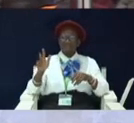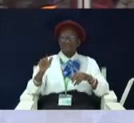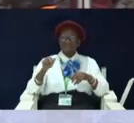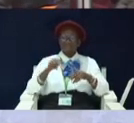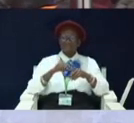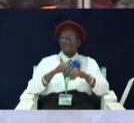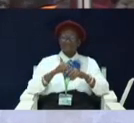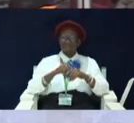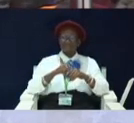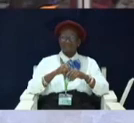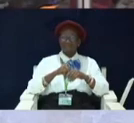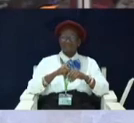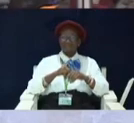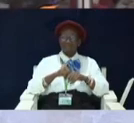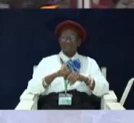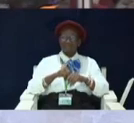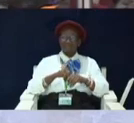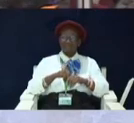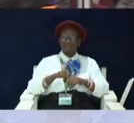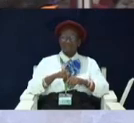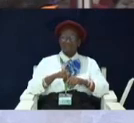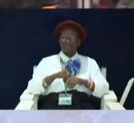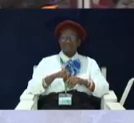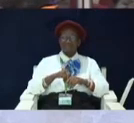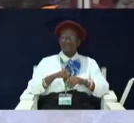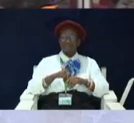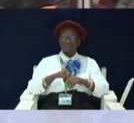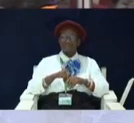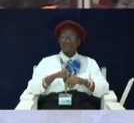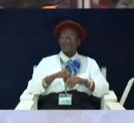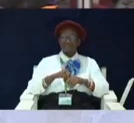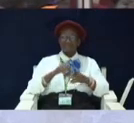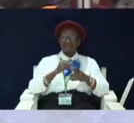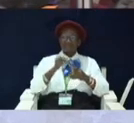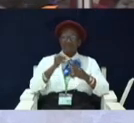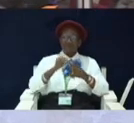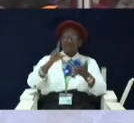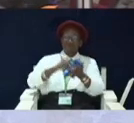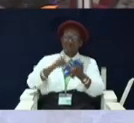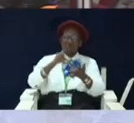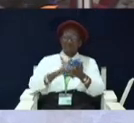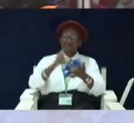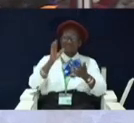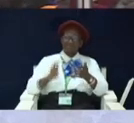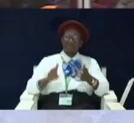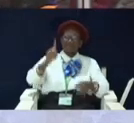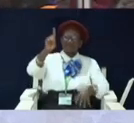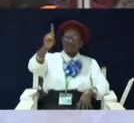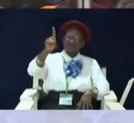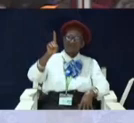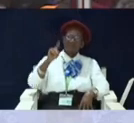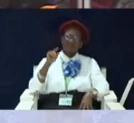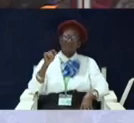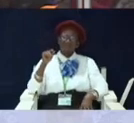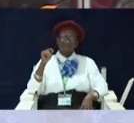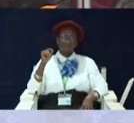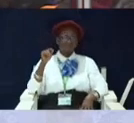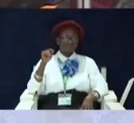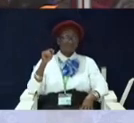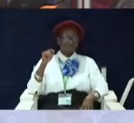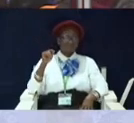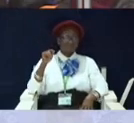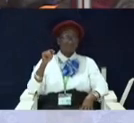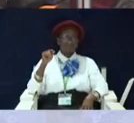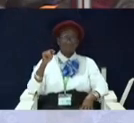onidajo ese ori ketala. Or Luke chapter 1. Tabi iwe Luke ori kini.